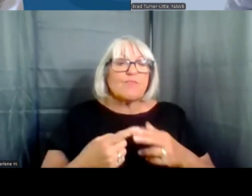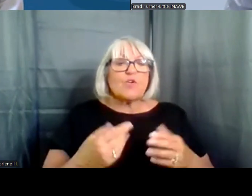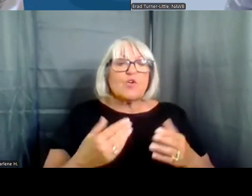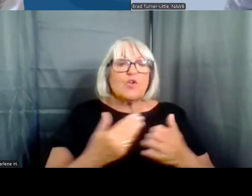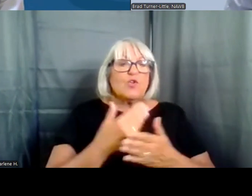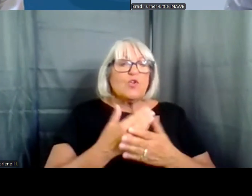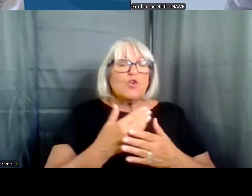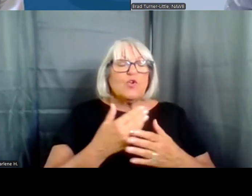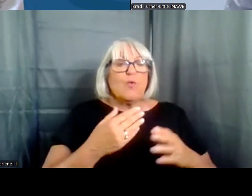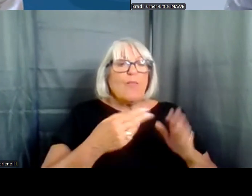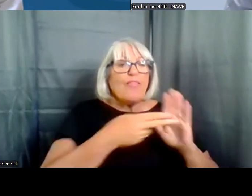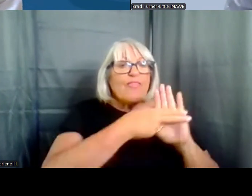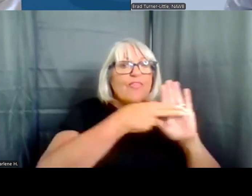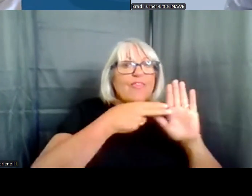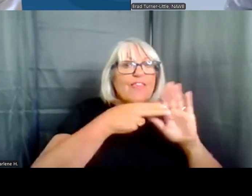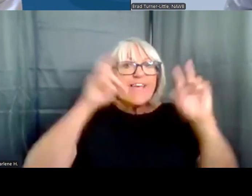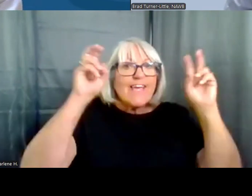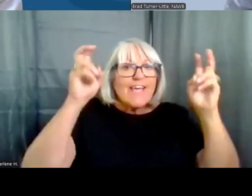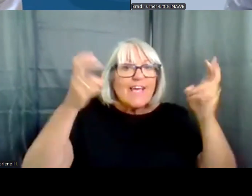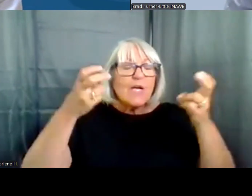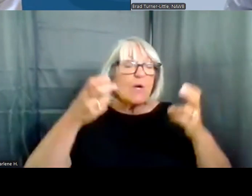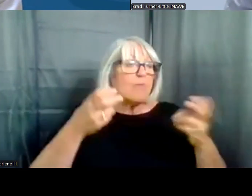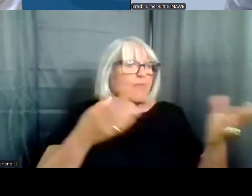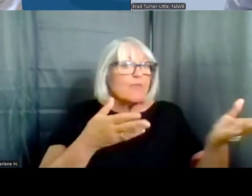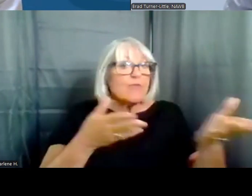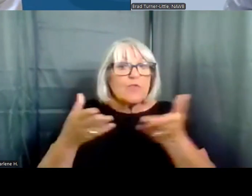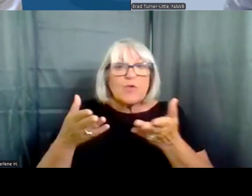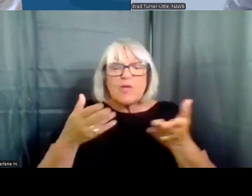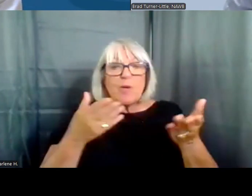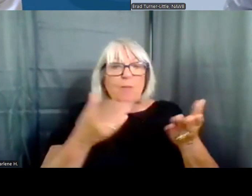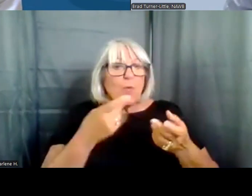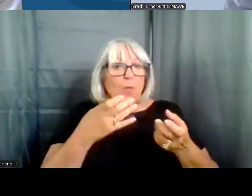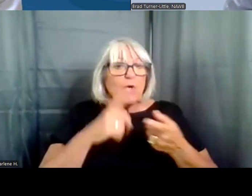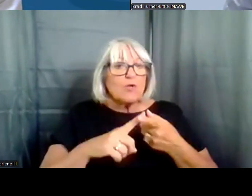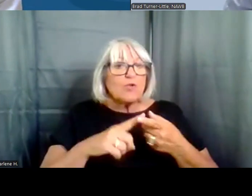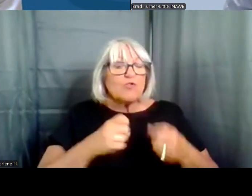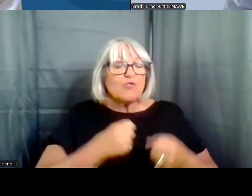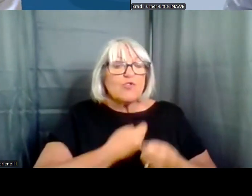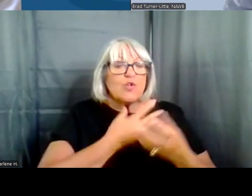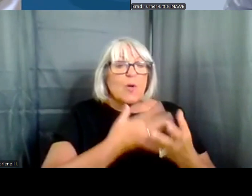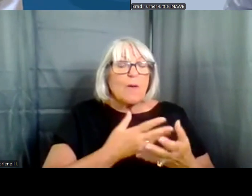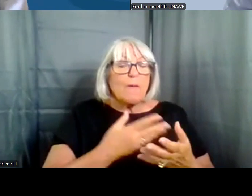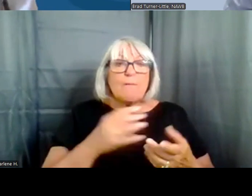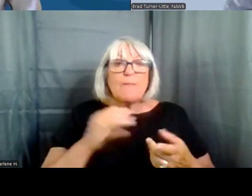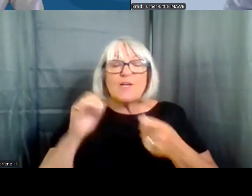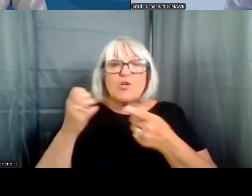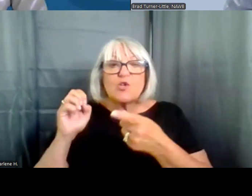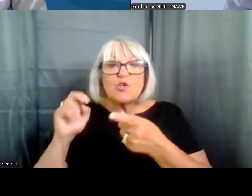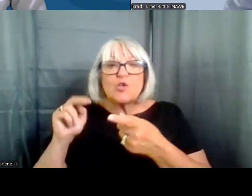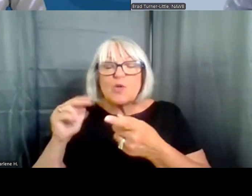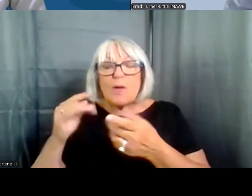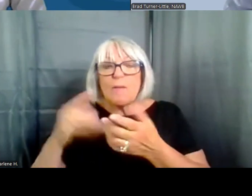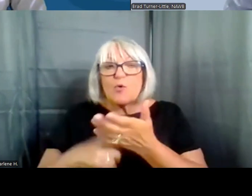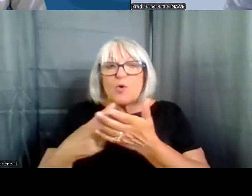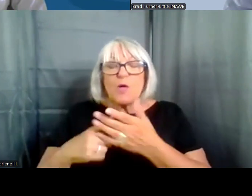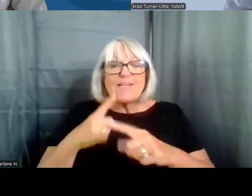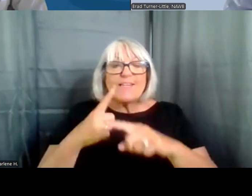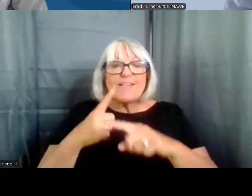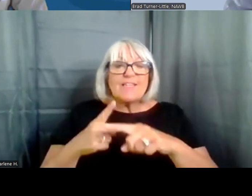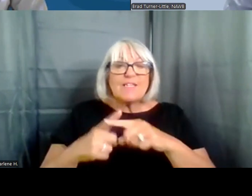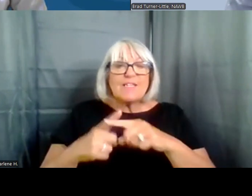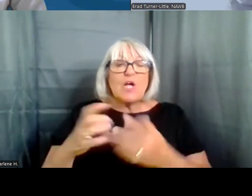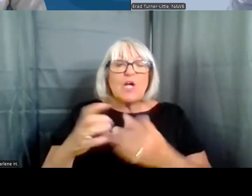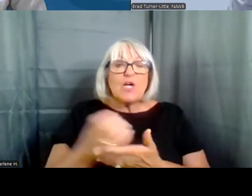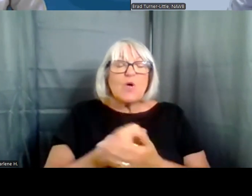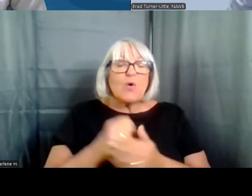anything more that you'd like to share. Jen, this may be a chance for you to talk a little bit more about any additional apprenticeships opportunities that are out